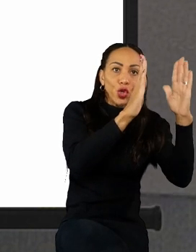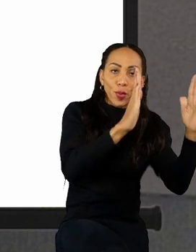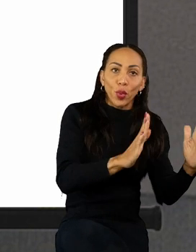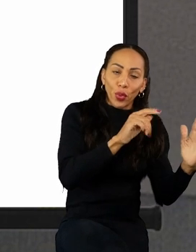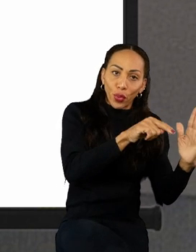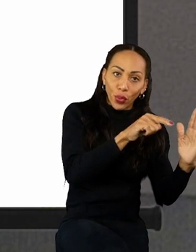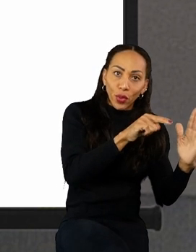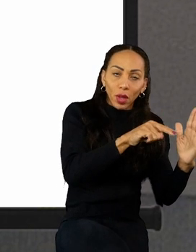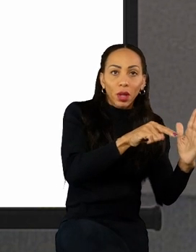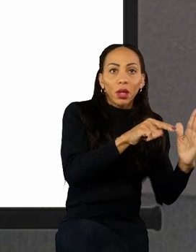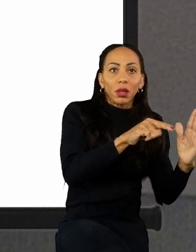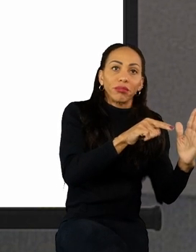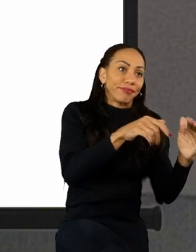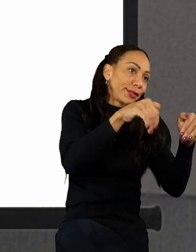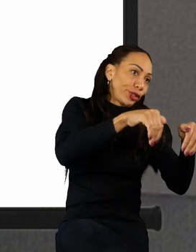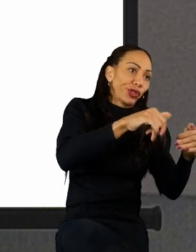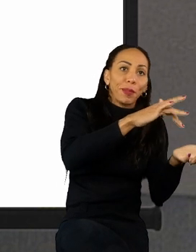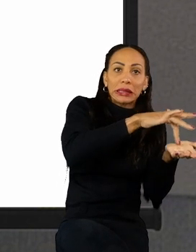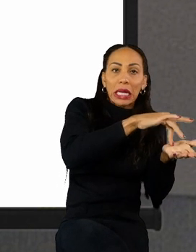like a good amount of the day,